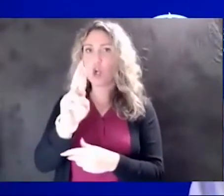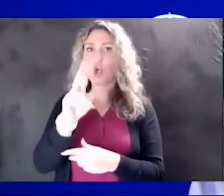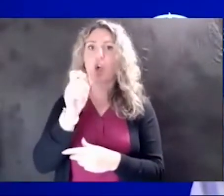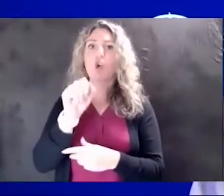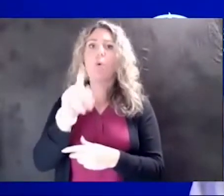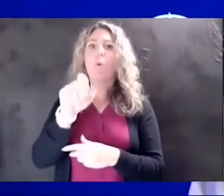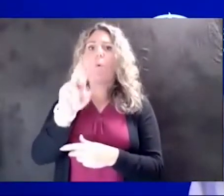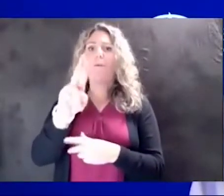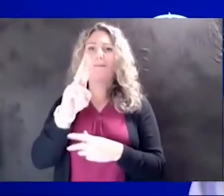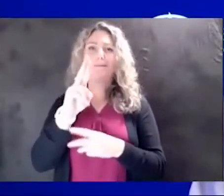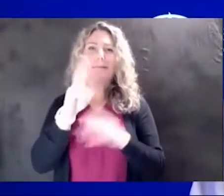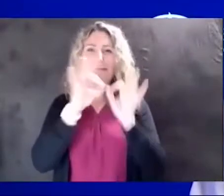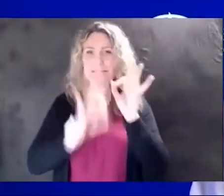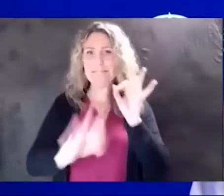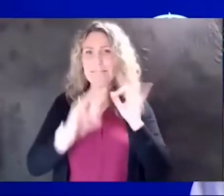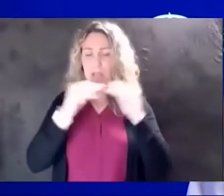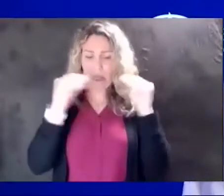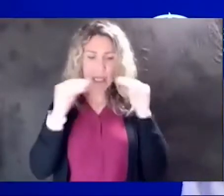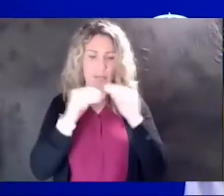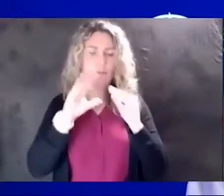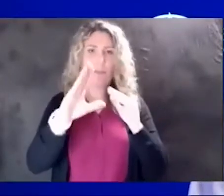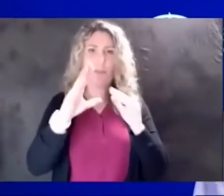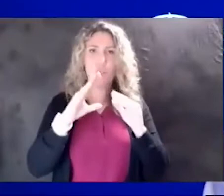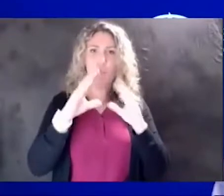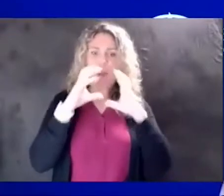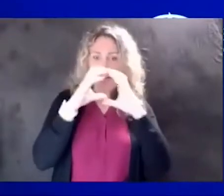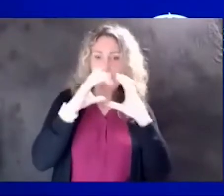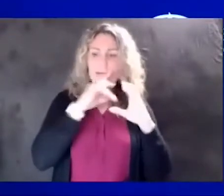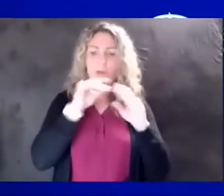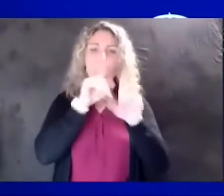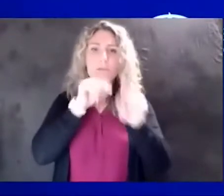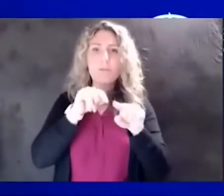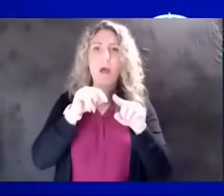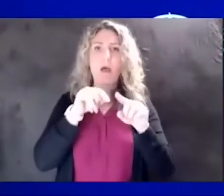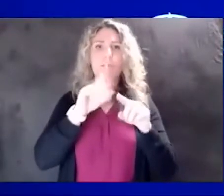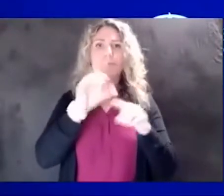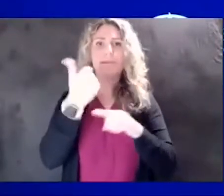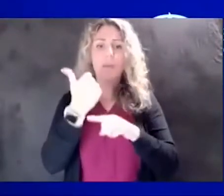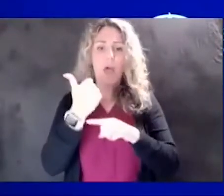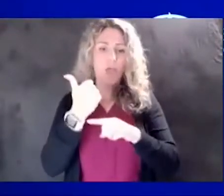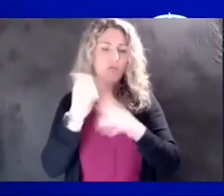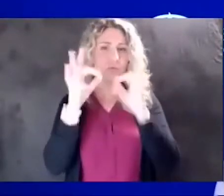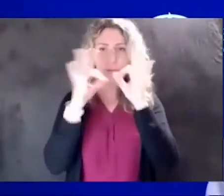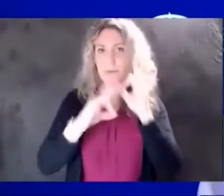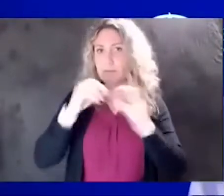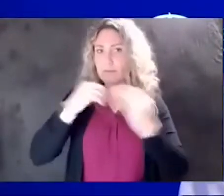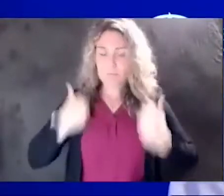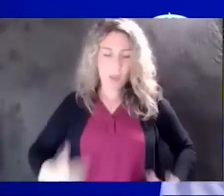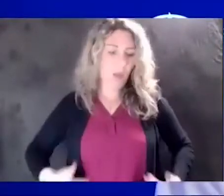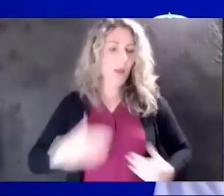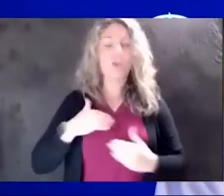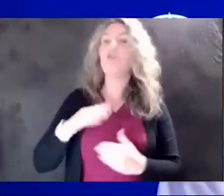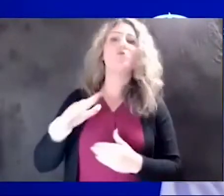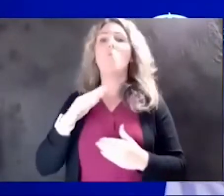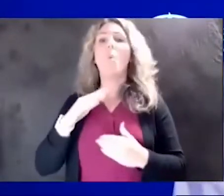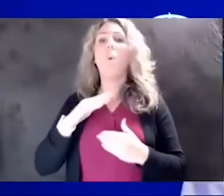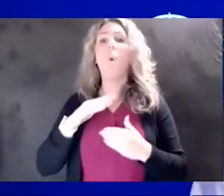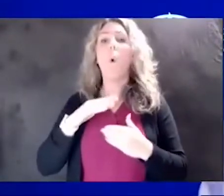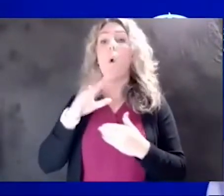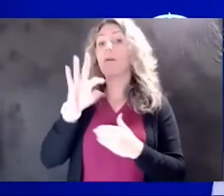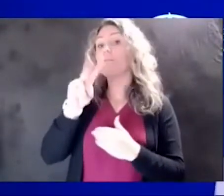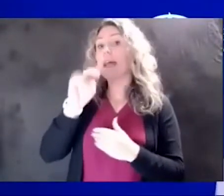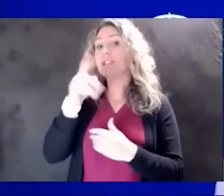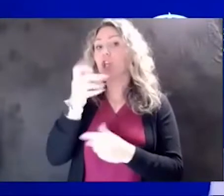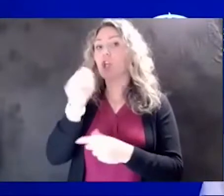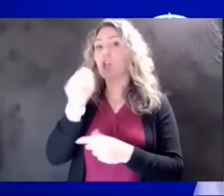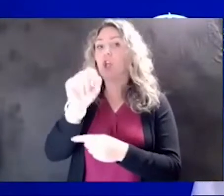immune cells and their response to other cells in your body, such as your vascular system, your heart, your